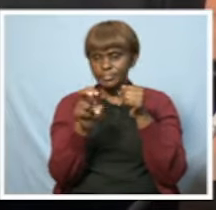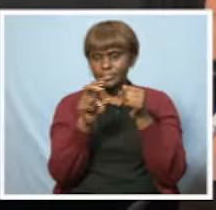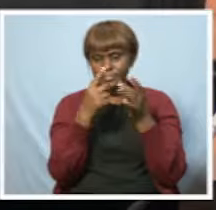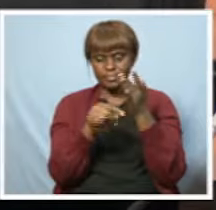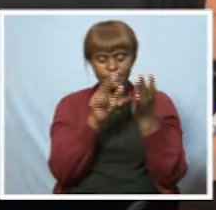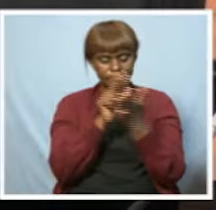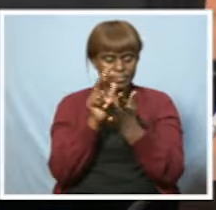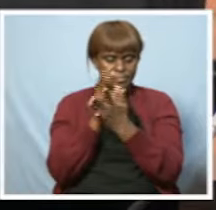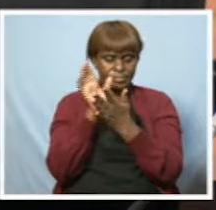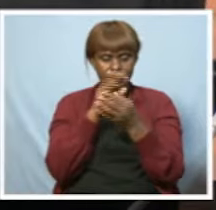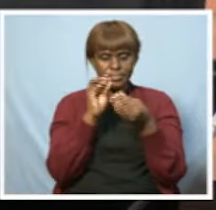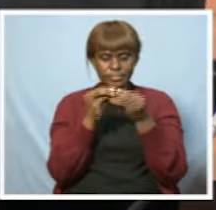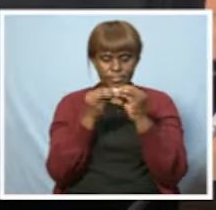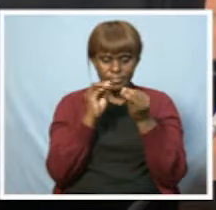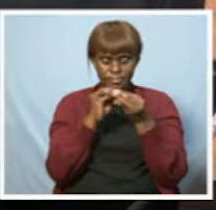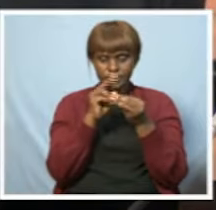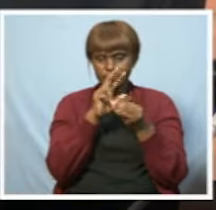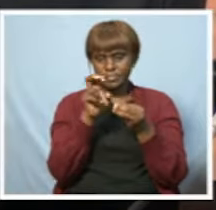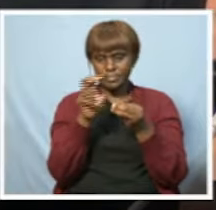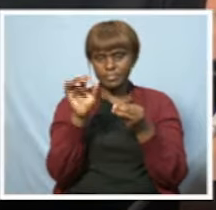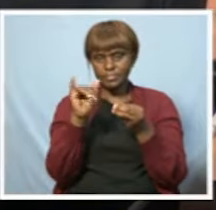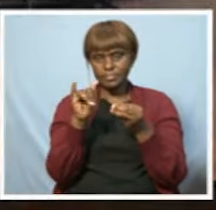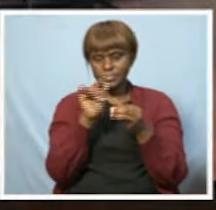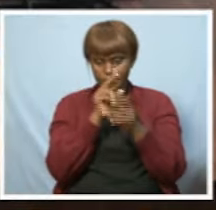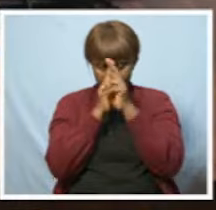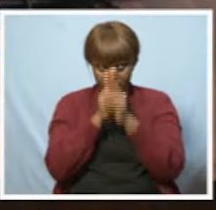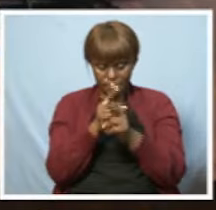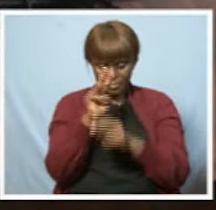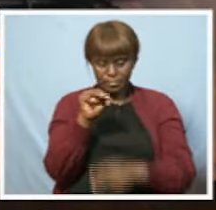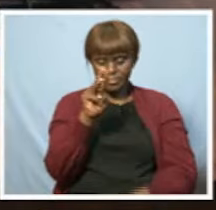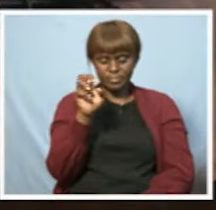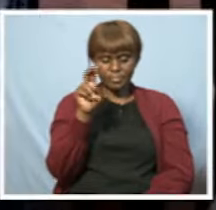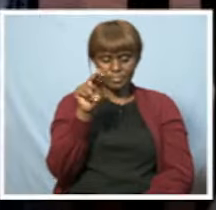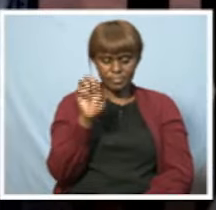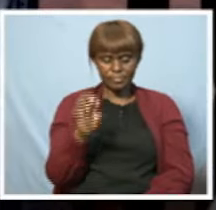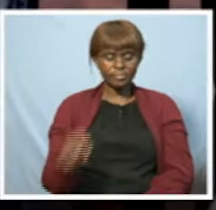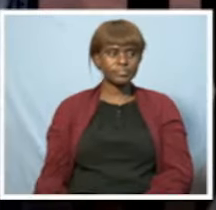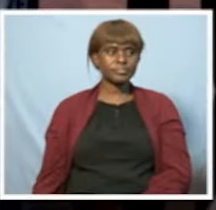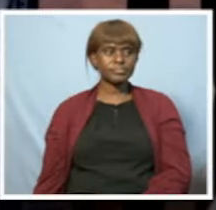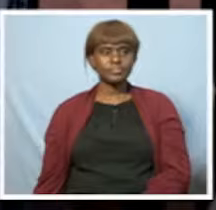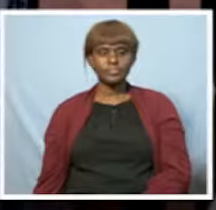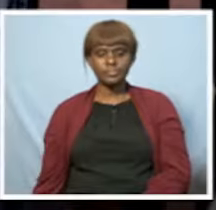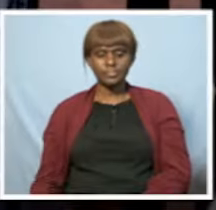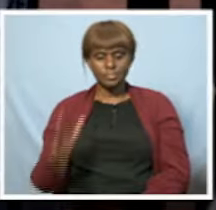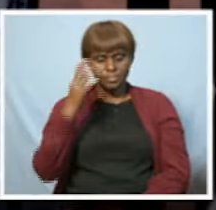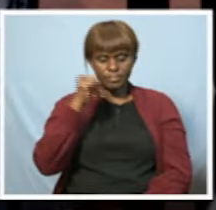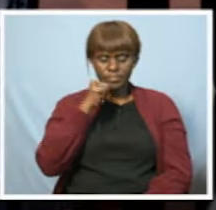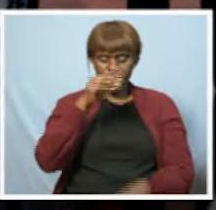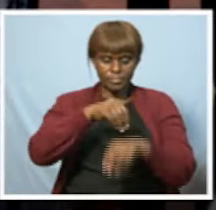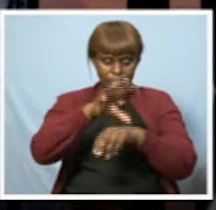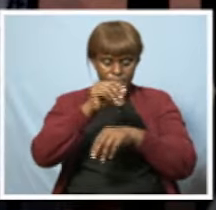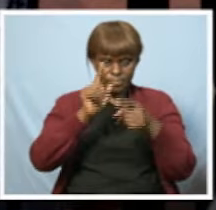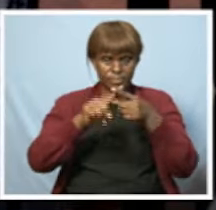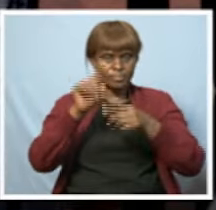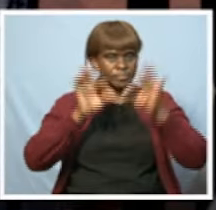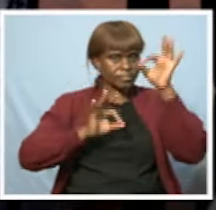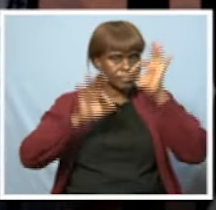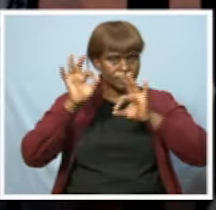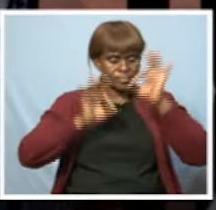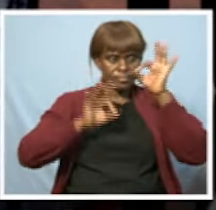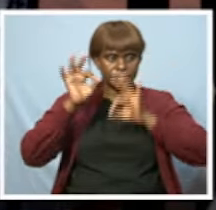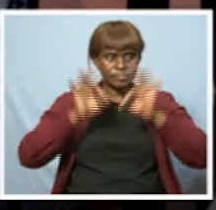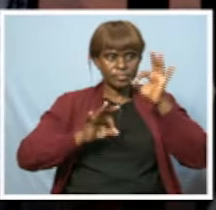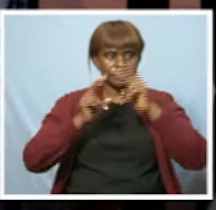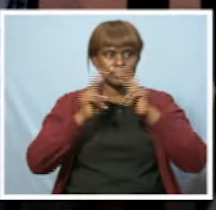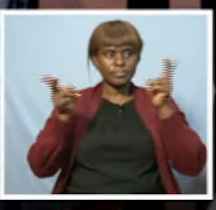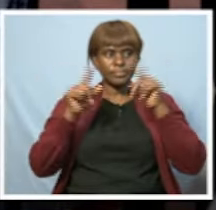the application figure. Yes, Honorable Mwene. Thank you very much. Why didn't you advise them to adjust?